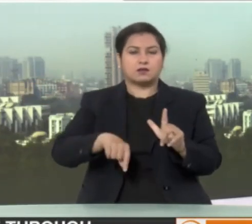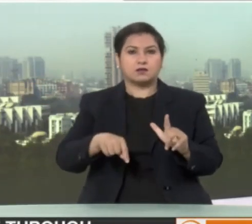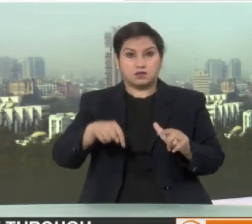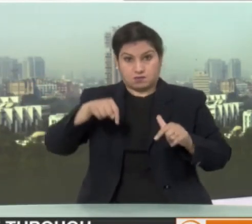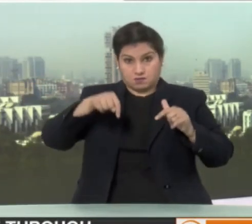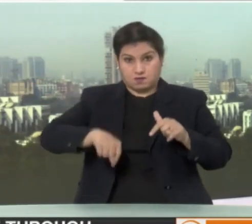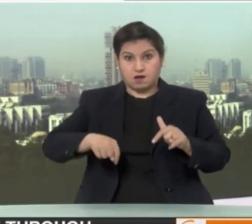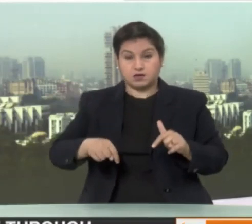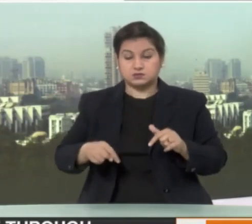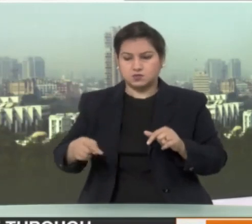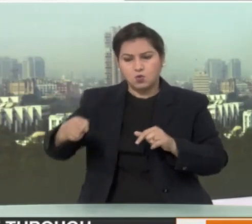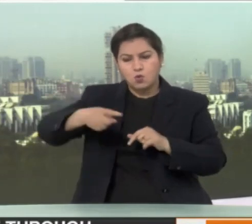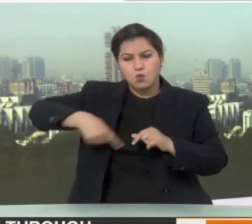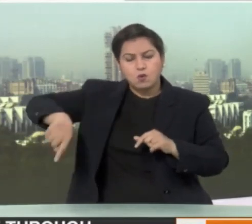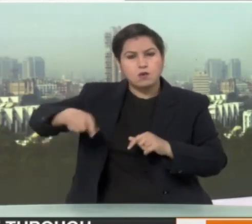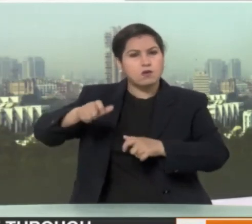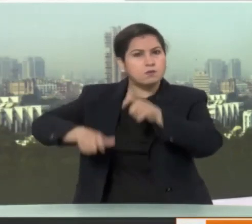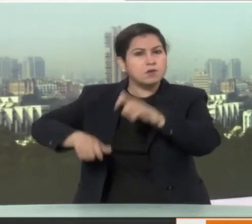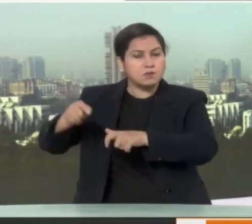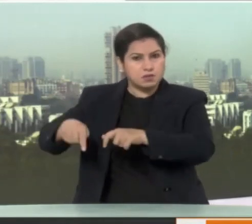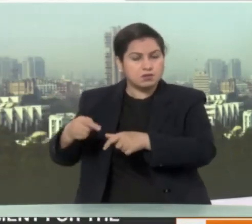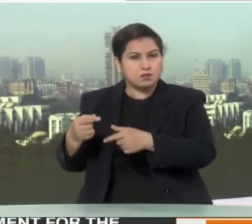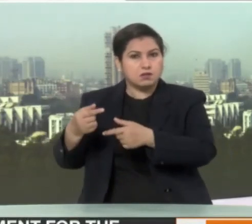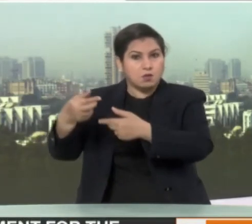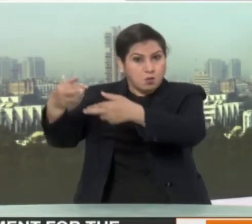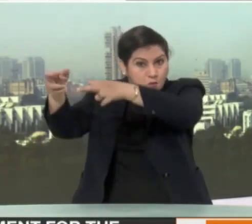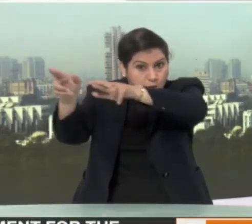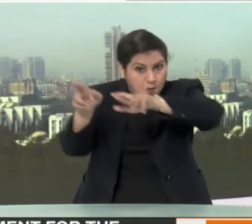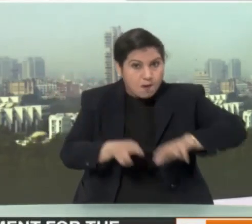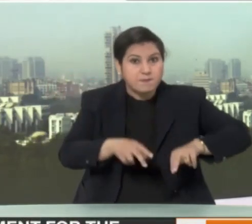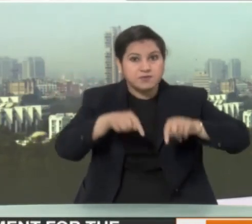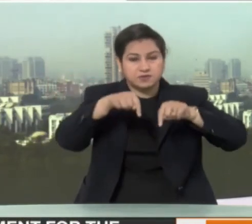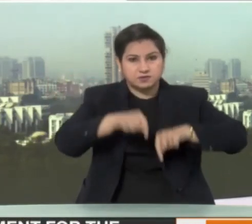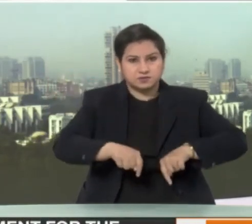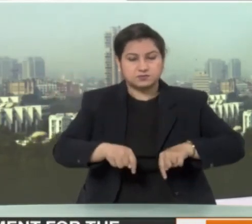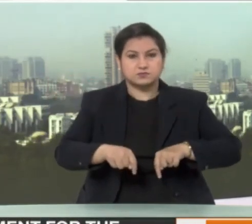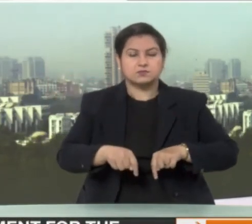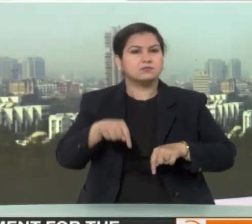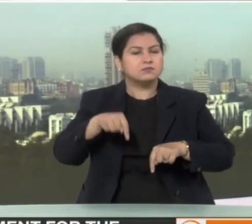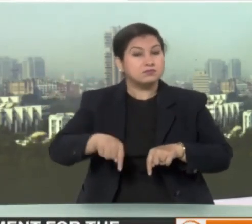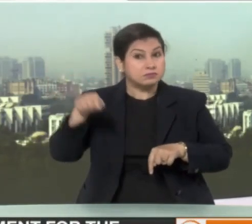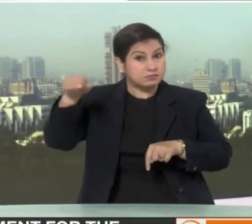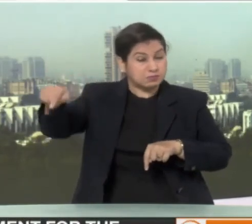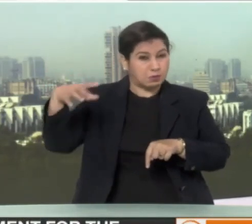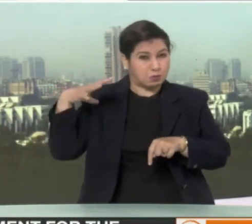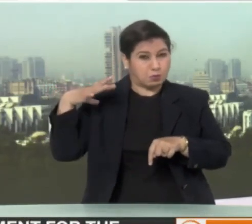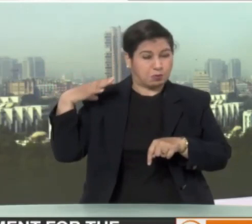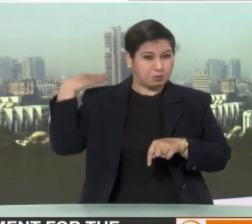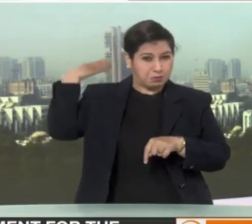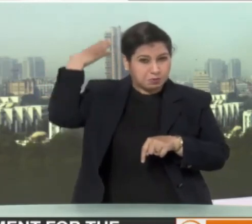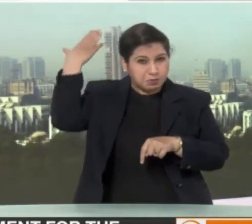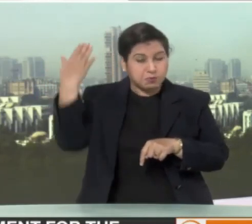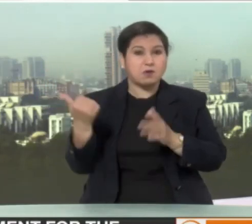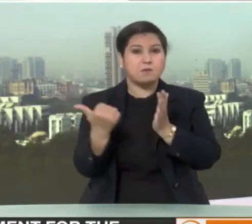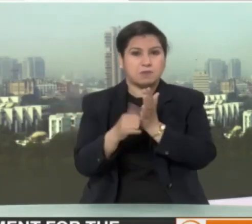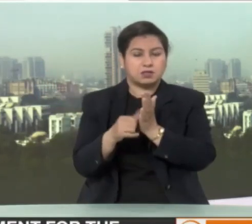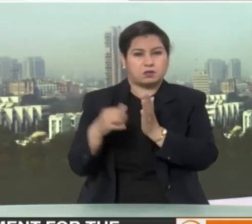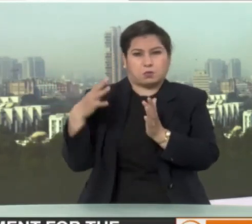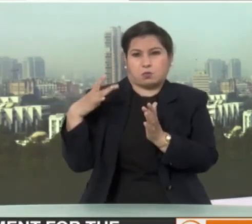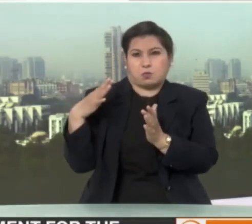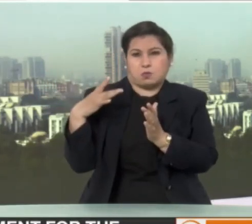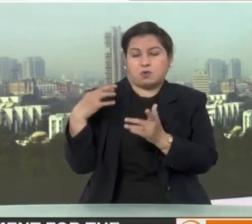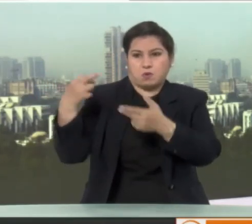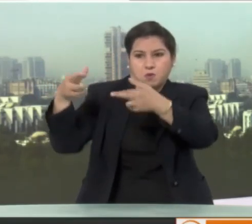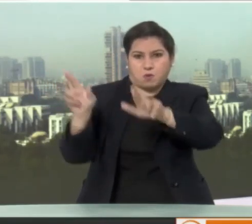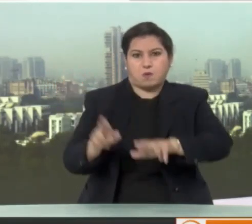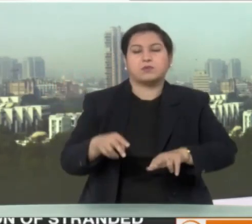today Indian nationals who are going back home and who have been here for several months waiting for this